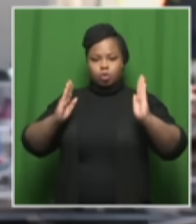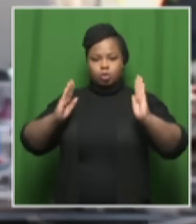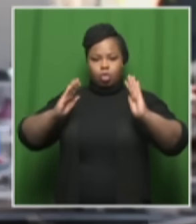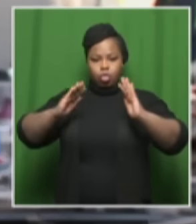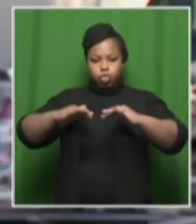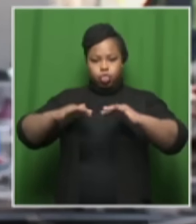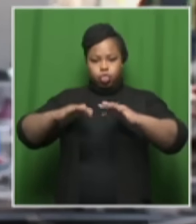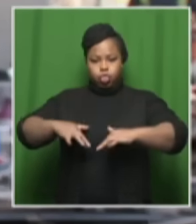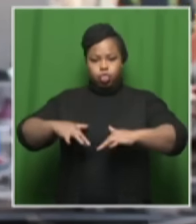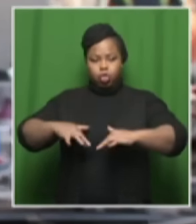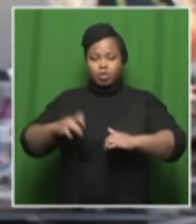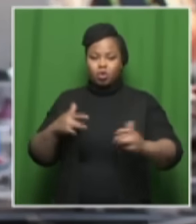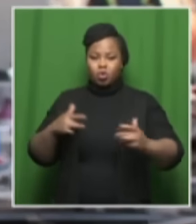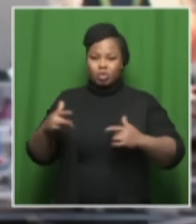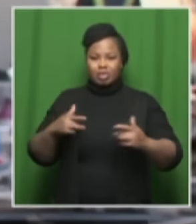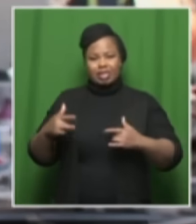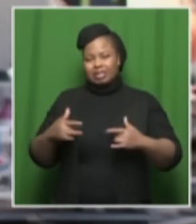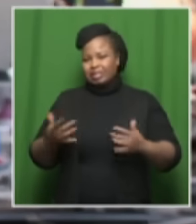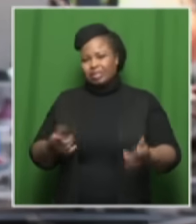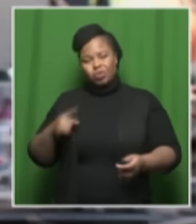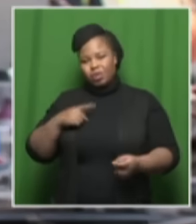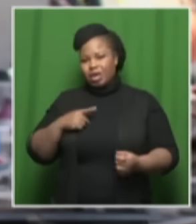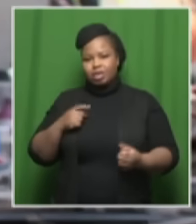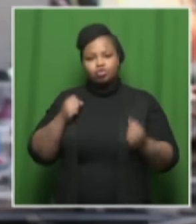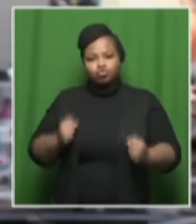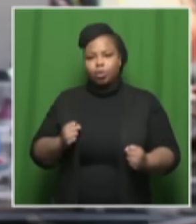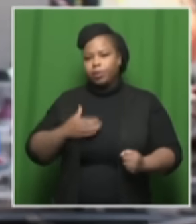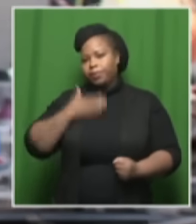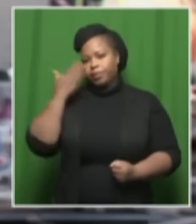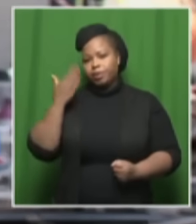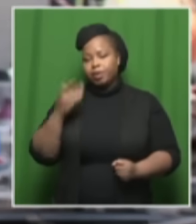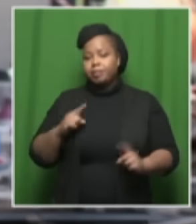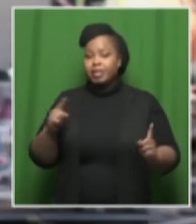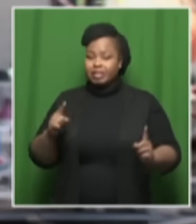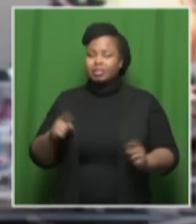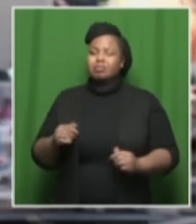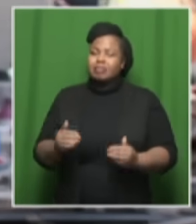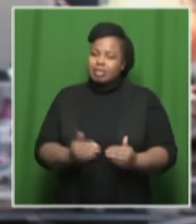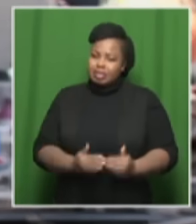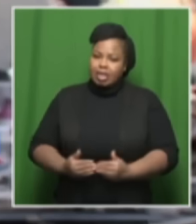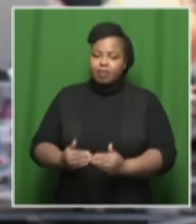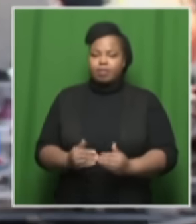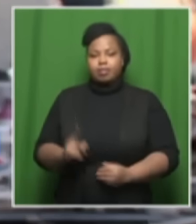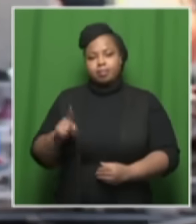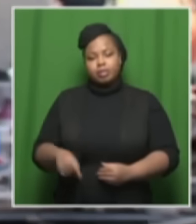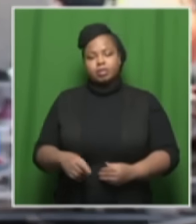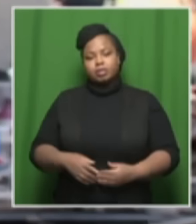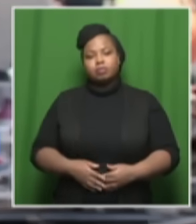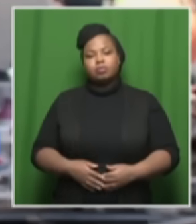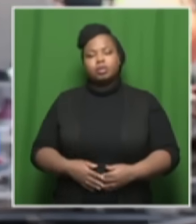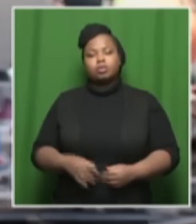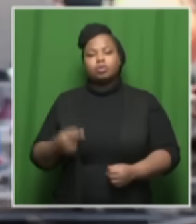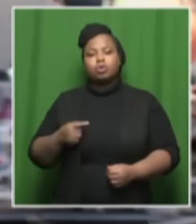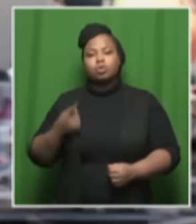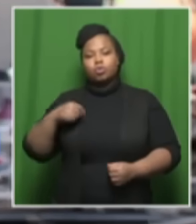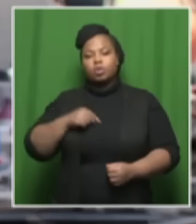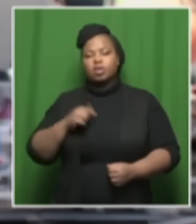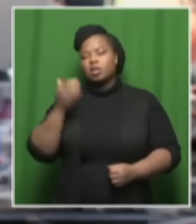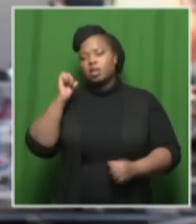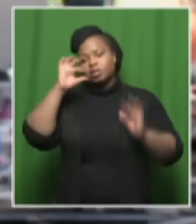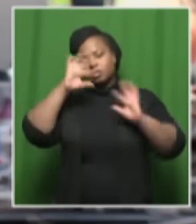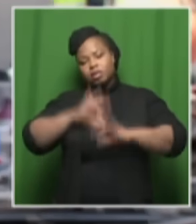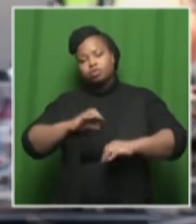we're concerned about their stability. So there hasn't been any movement on them, but we have to be careful. So we've done a lot of backfill over the night just to